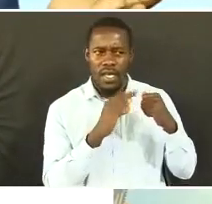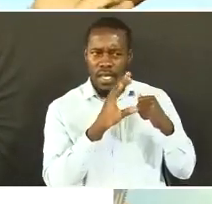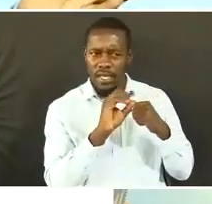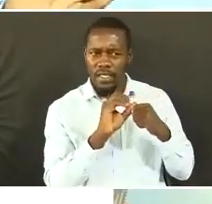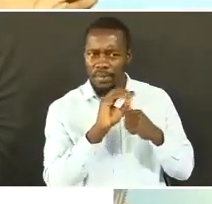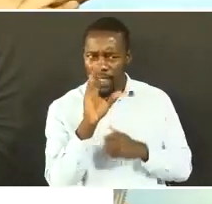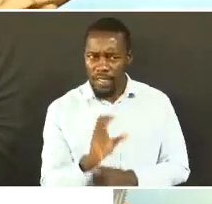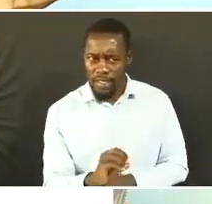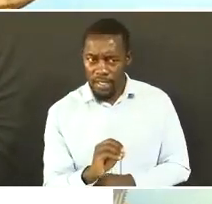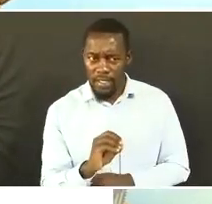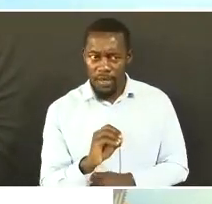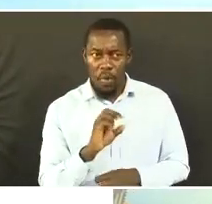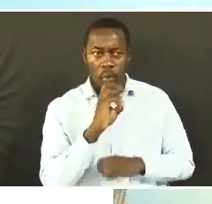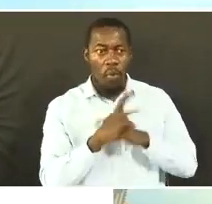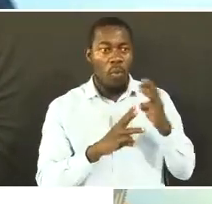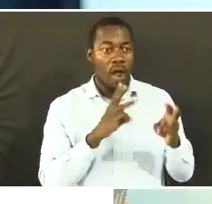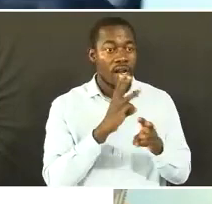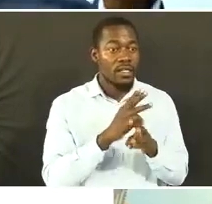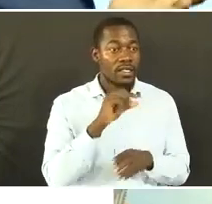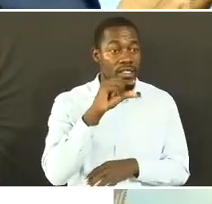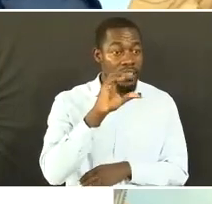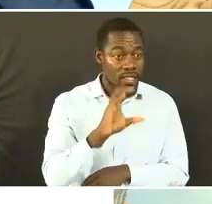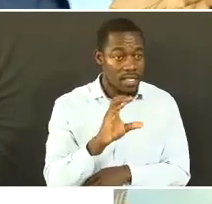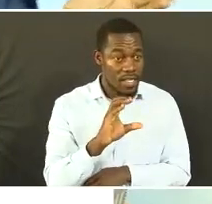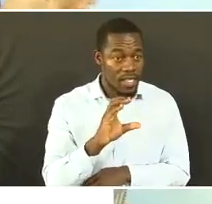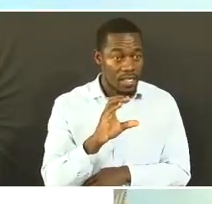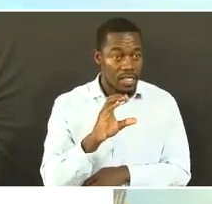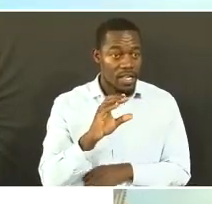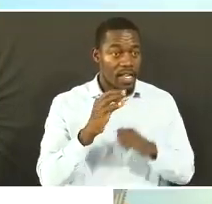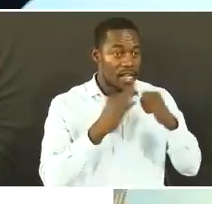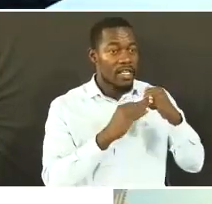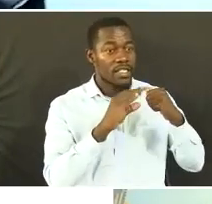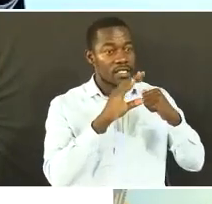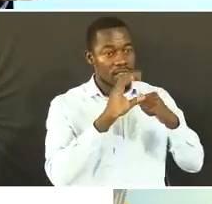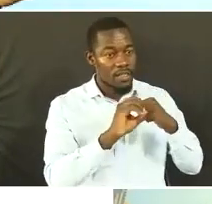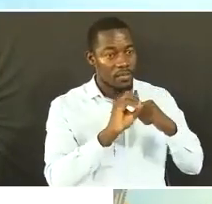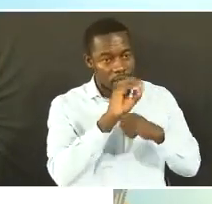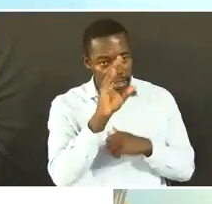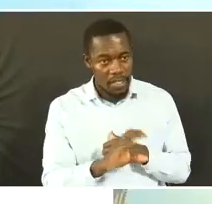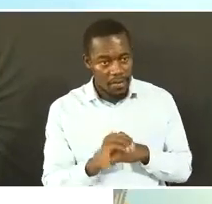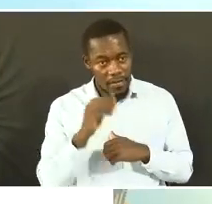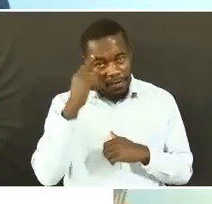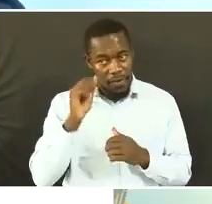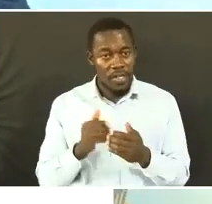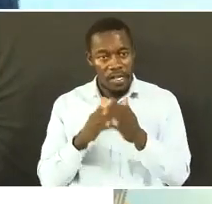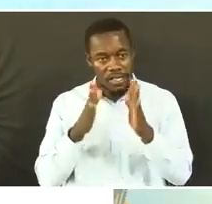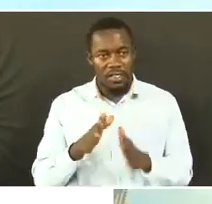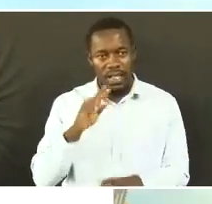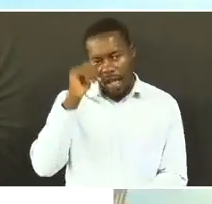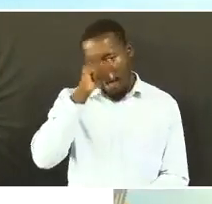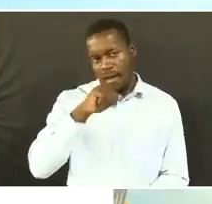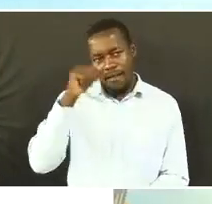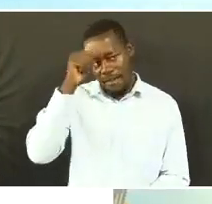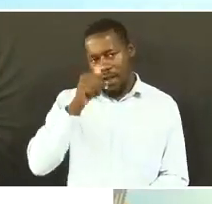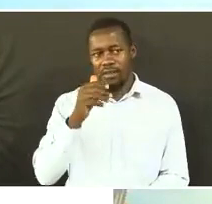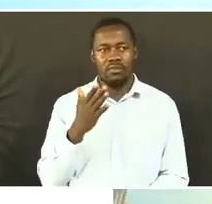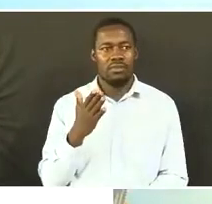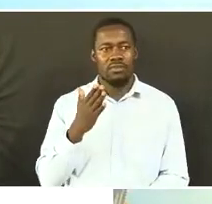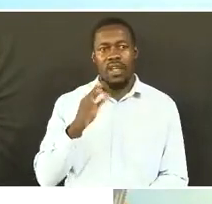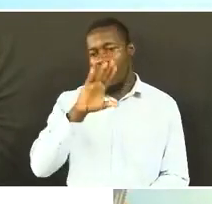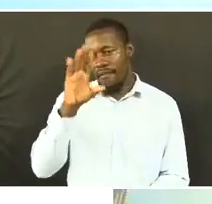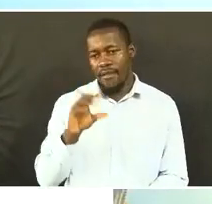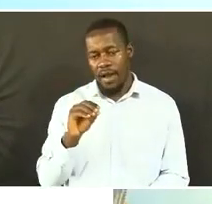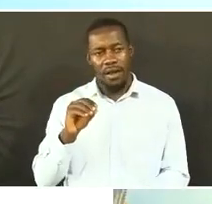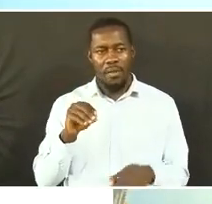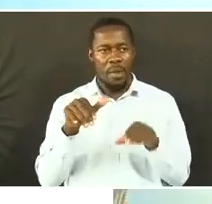Africans. The Global Youth Director, the associates, it shows this is where the work